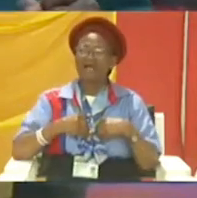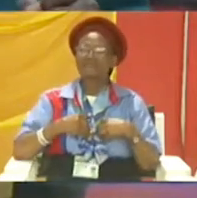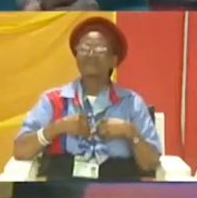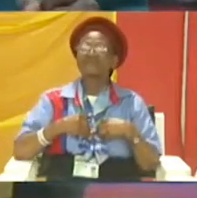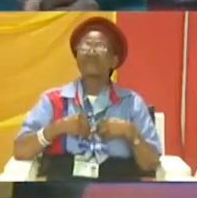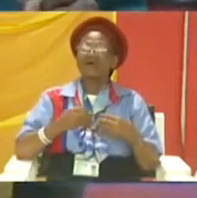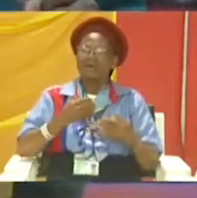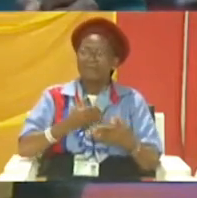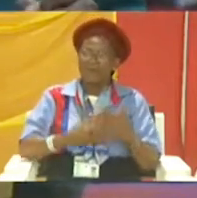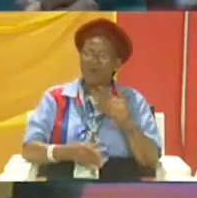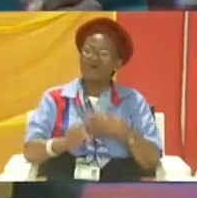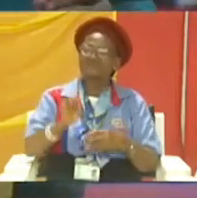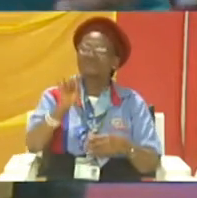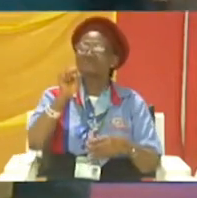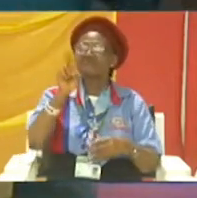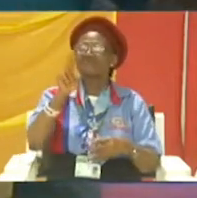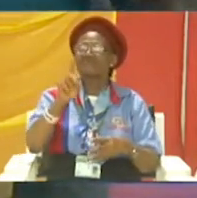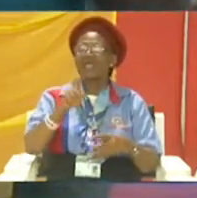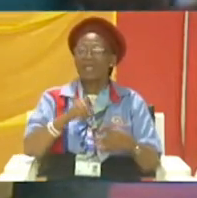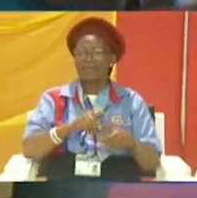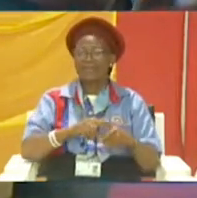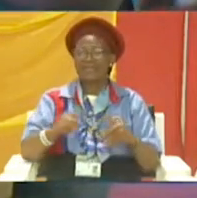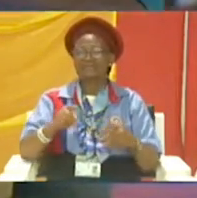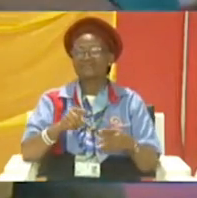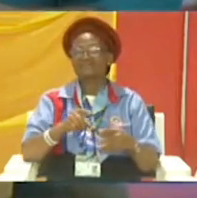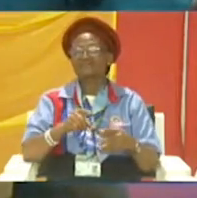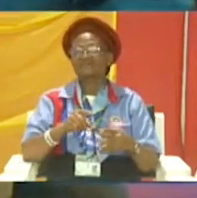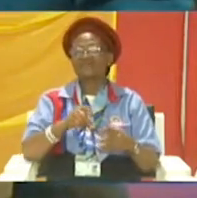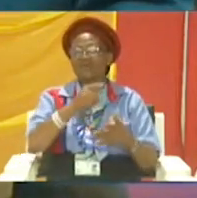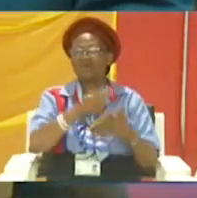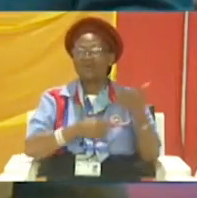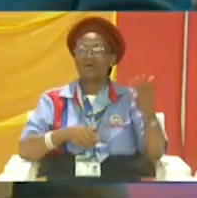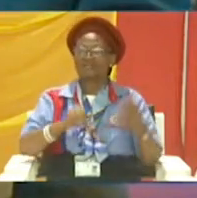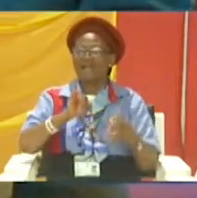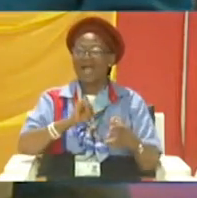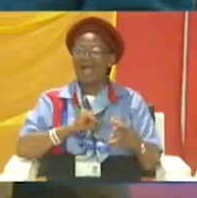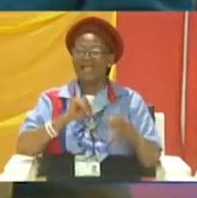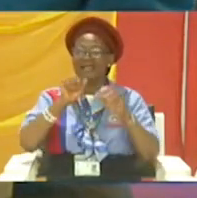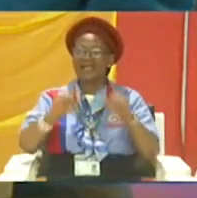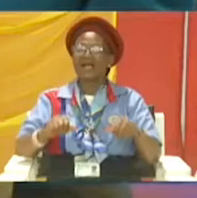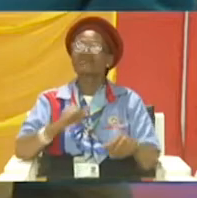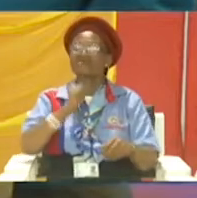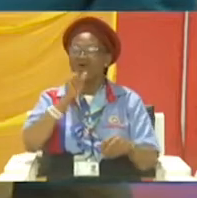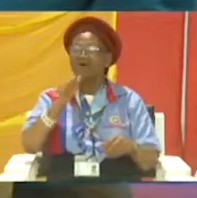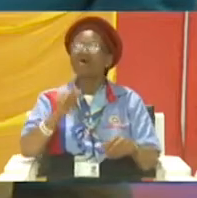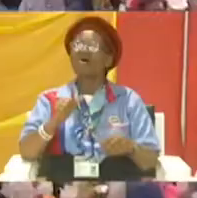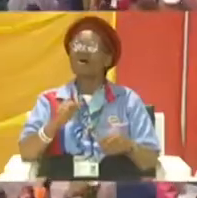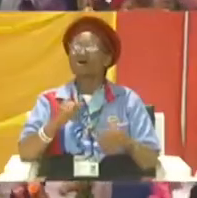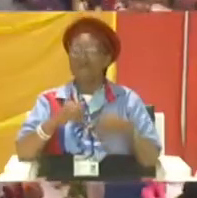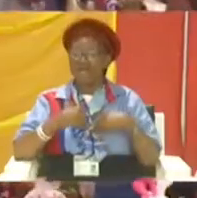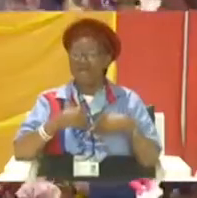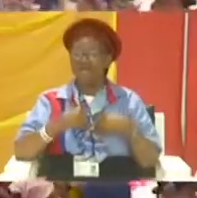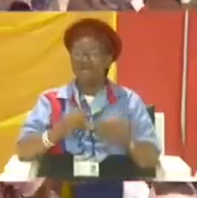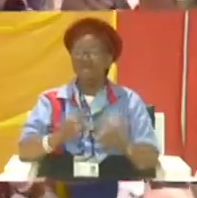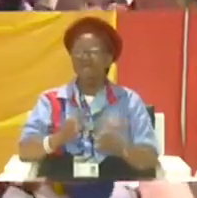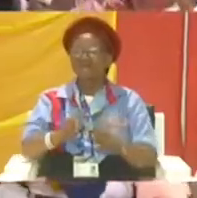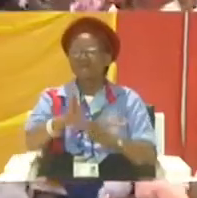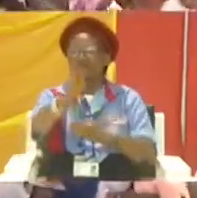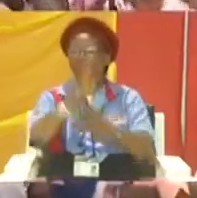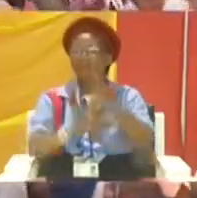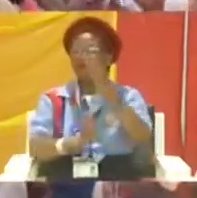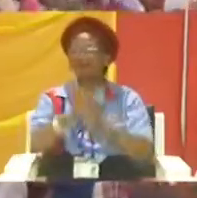What I couldn't have biologically, I can now have. And I have some